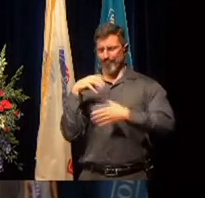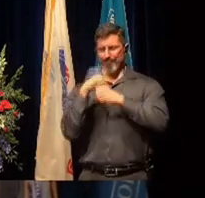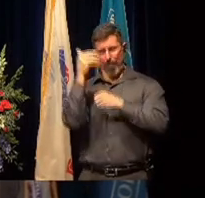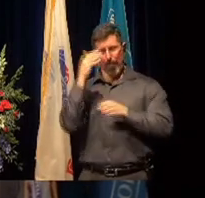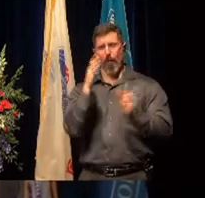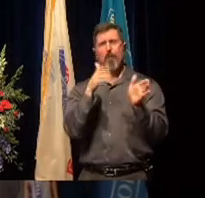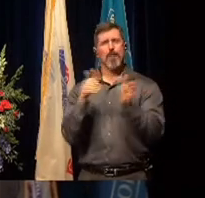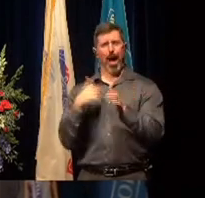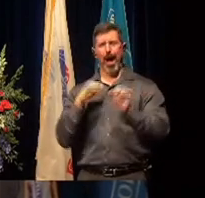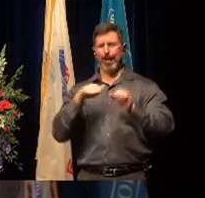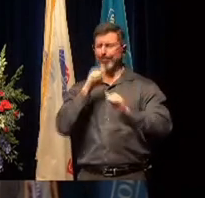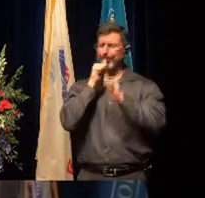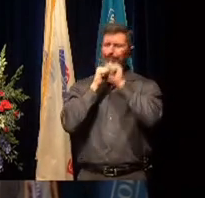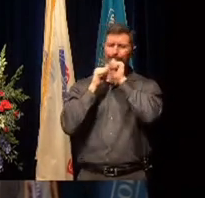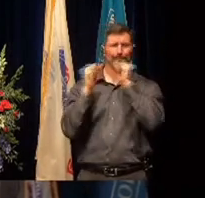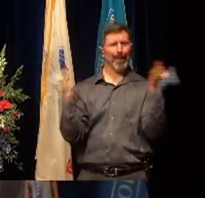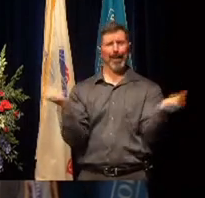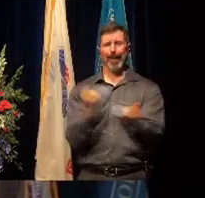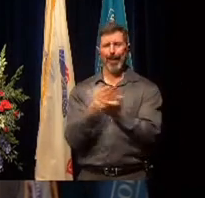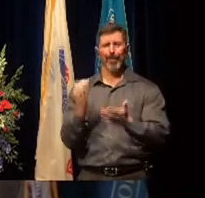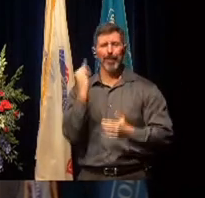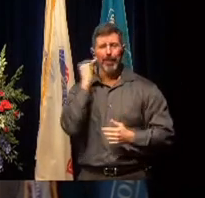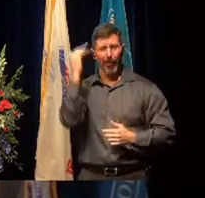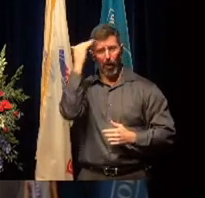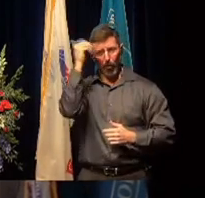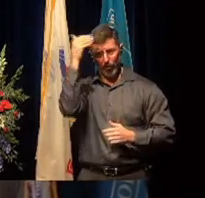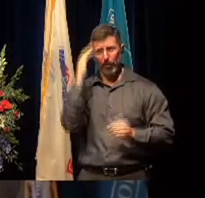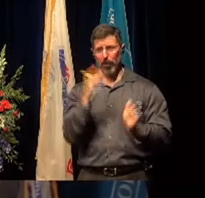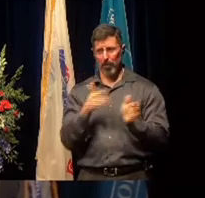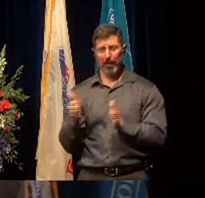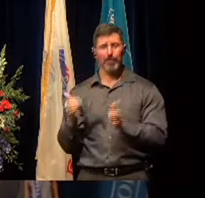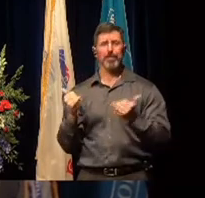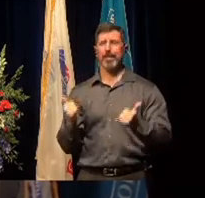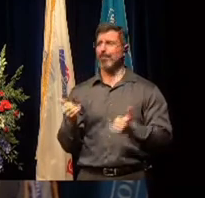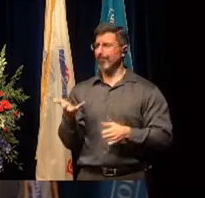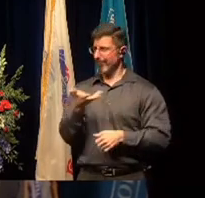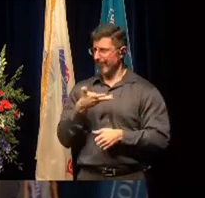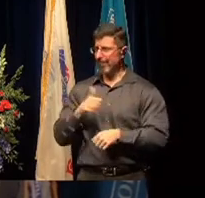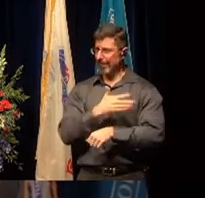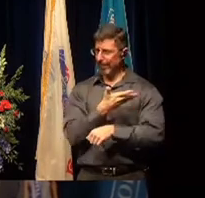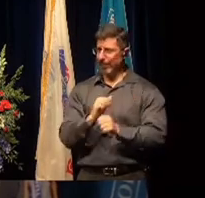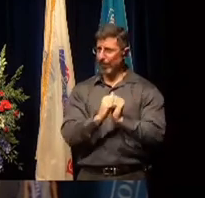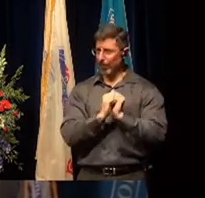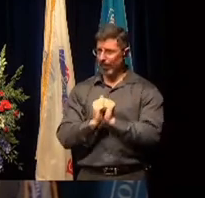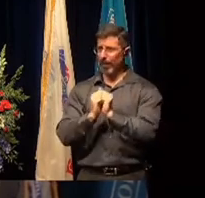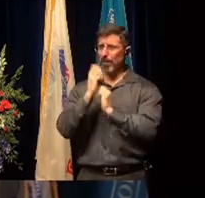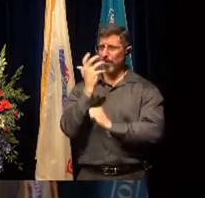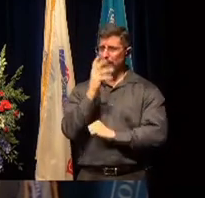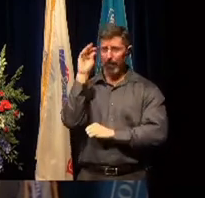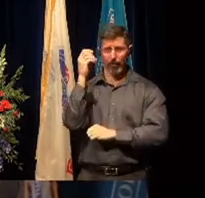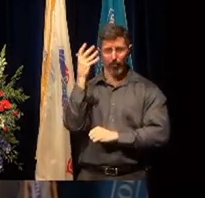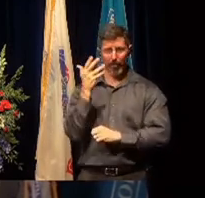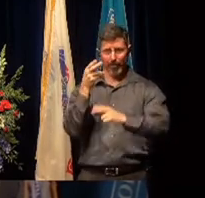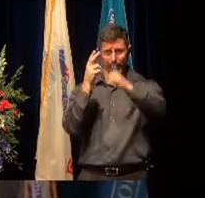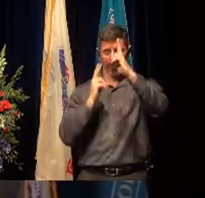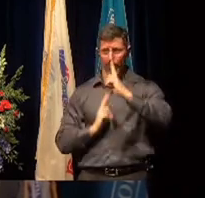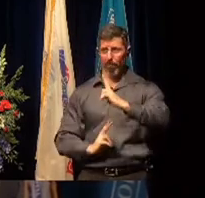anything if I know it's in God's plan." So we're going to sing Amazing Grace together in honor of Gary.